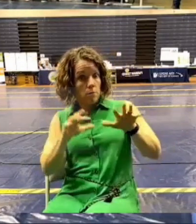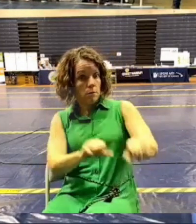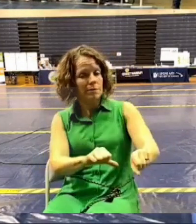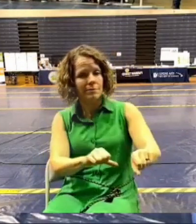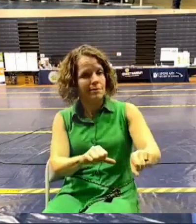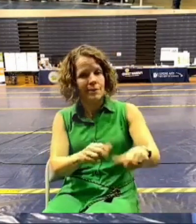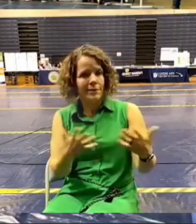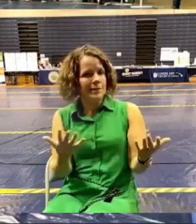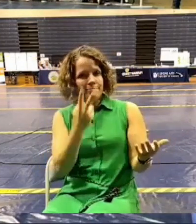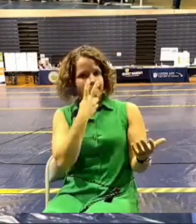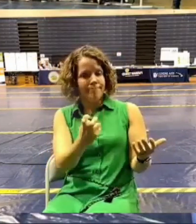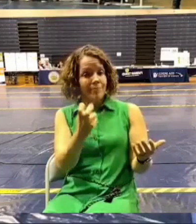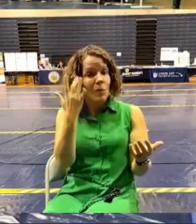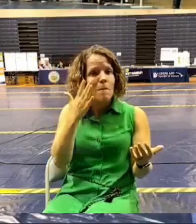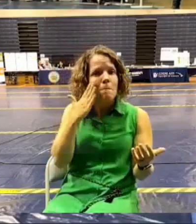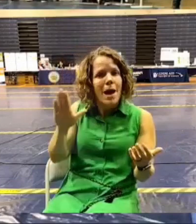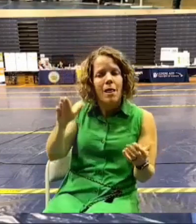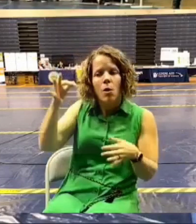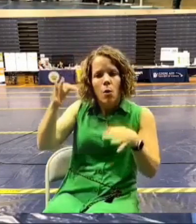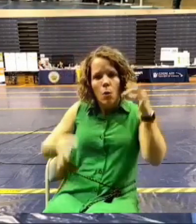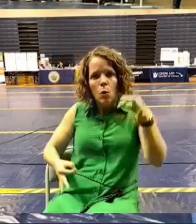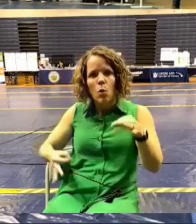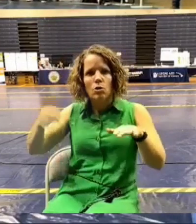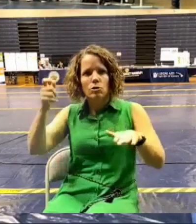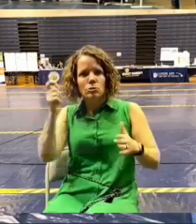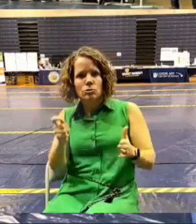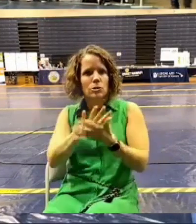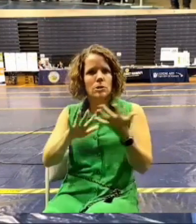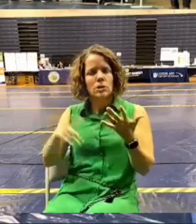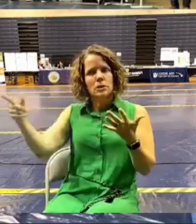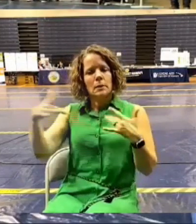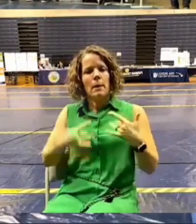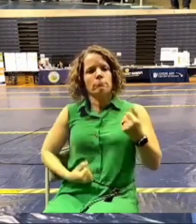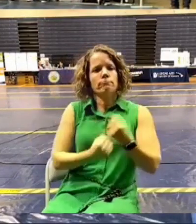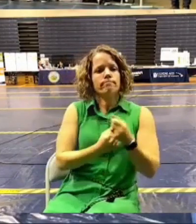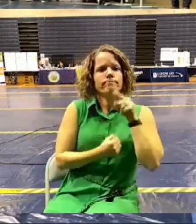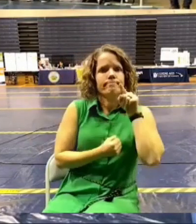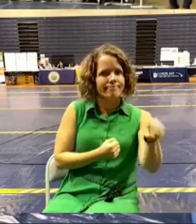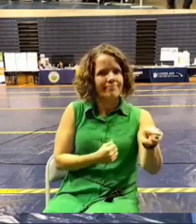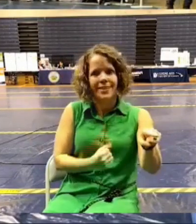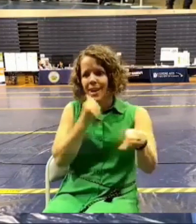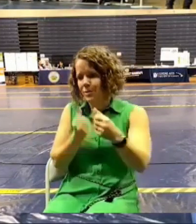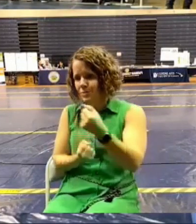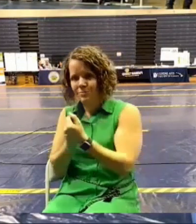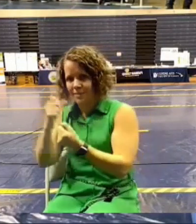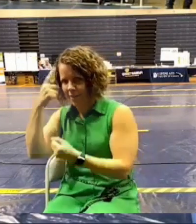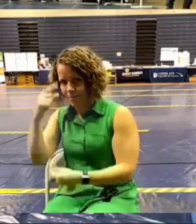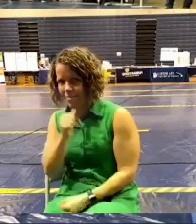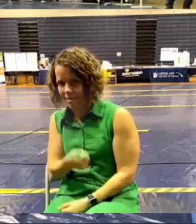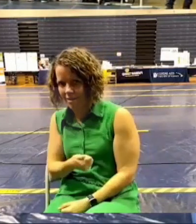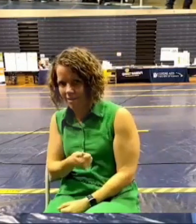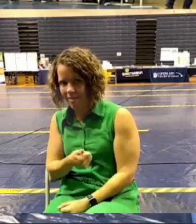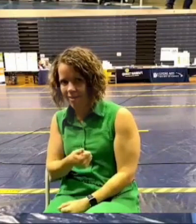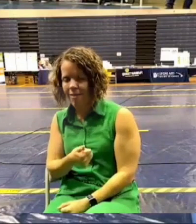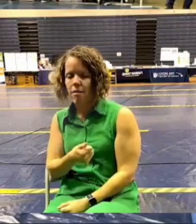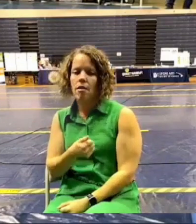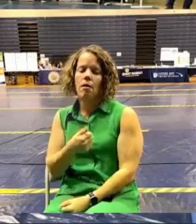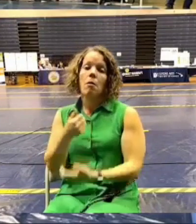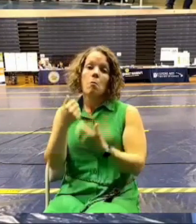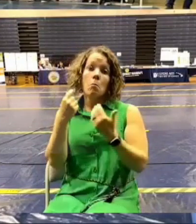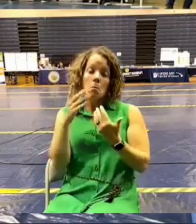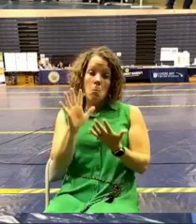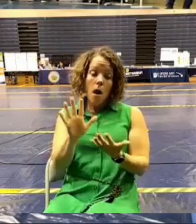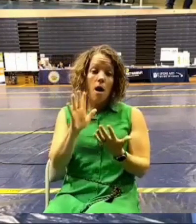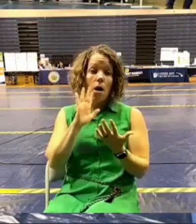have been in contact with the landowners. They have been agreeable to try to work with us. However, the intention of